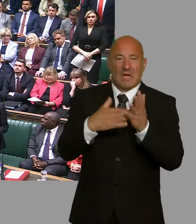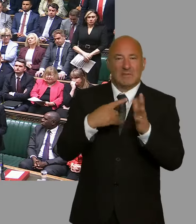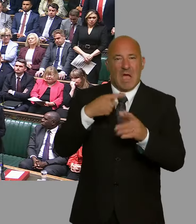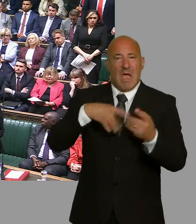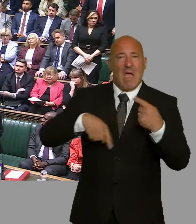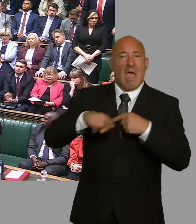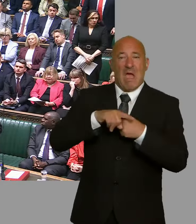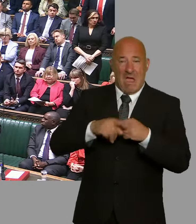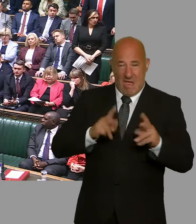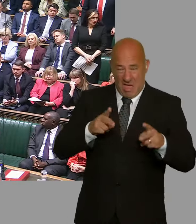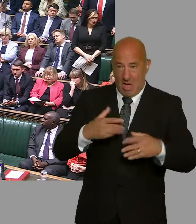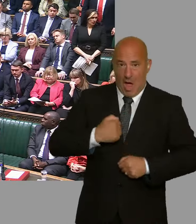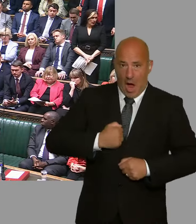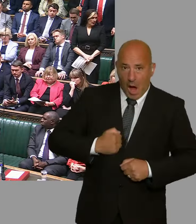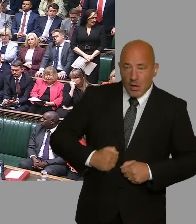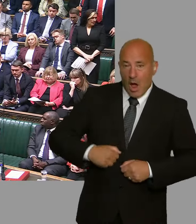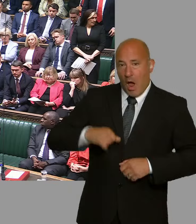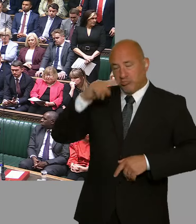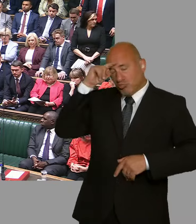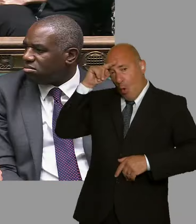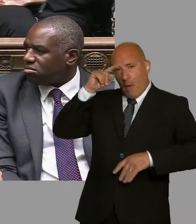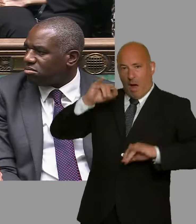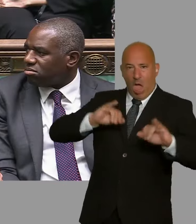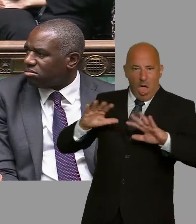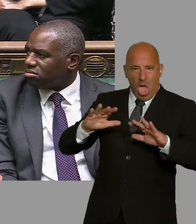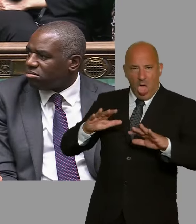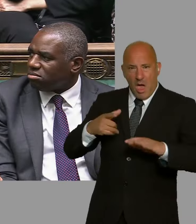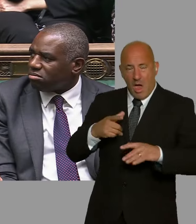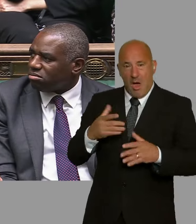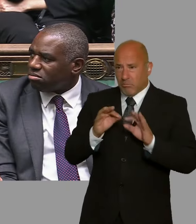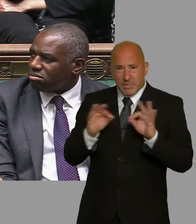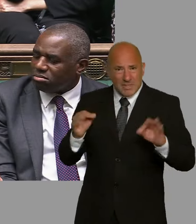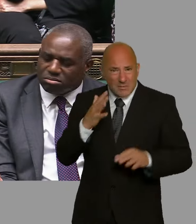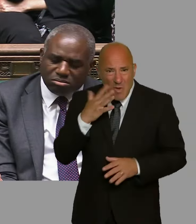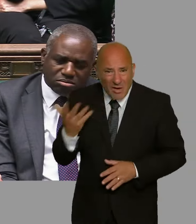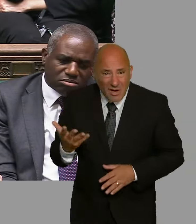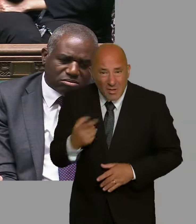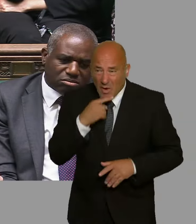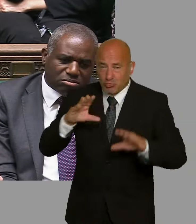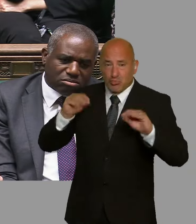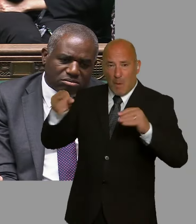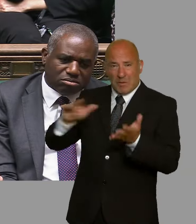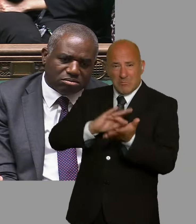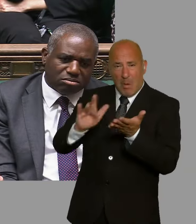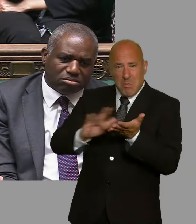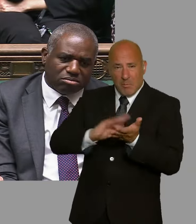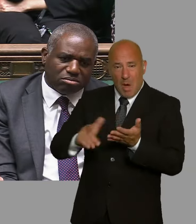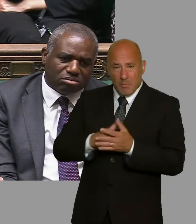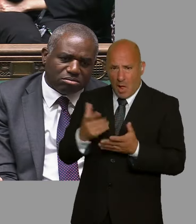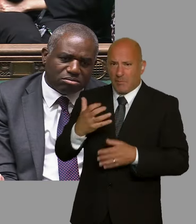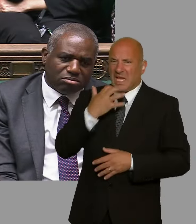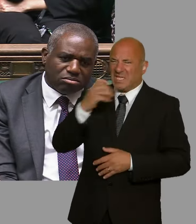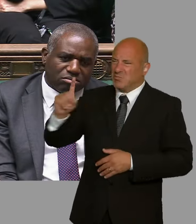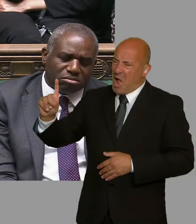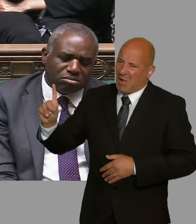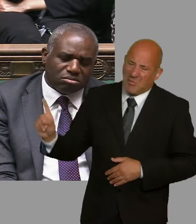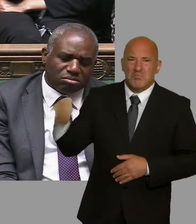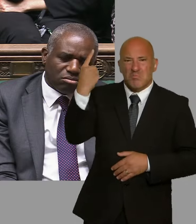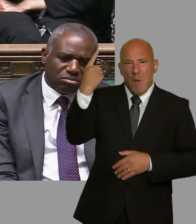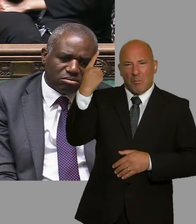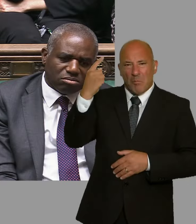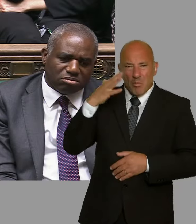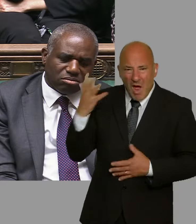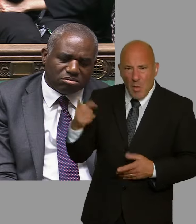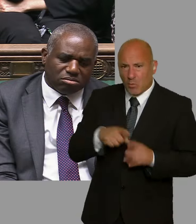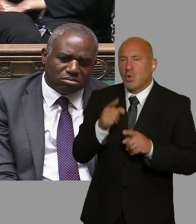Well, Mr. Speaker, I'm grateful to her for raising this, and she's absolutely right to describe this as dark days. And Israel's